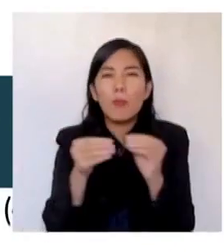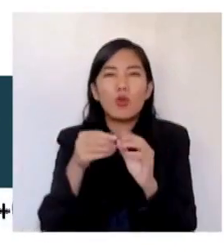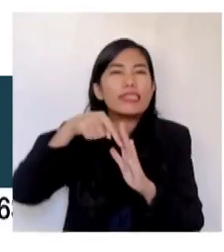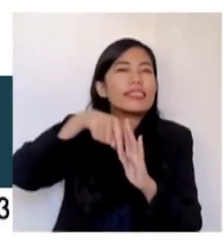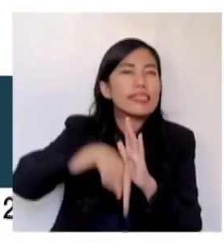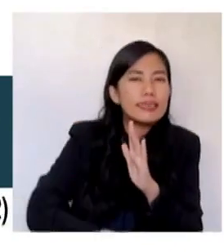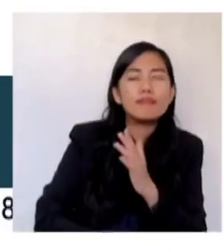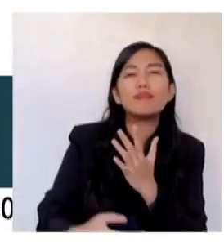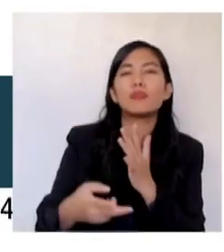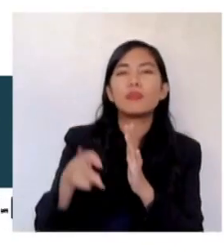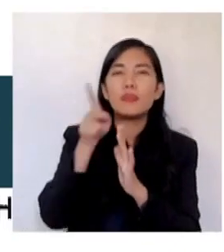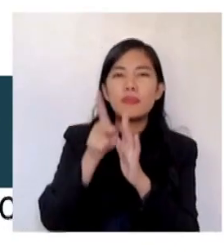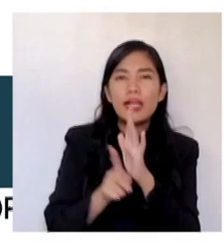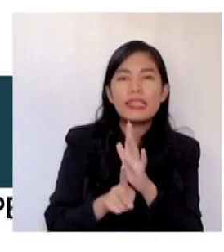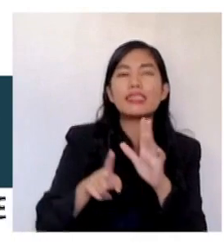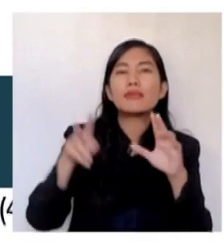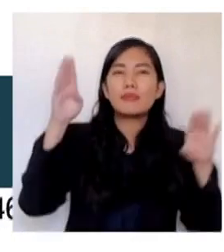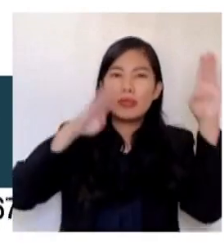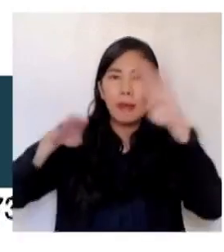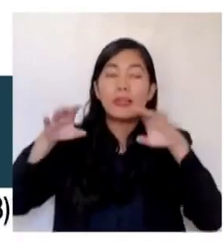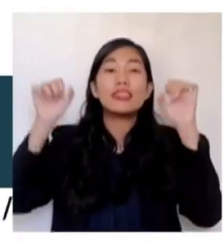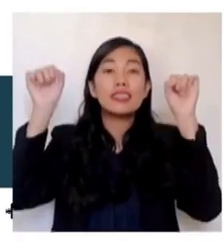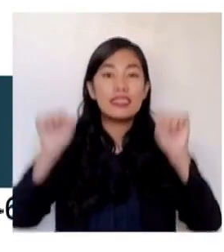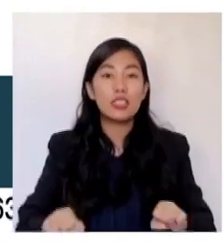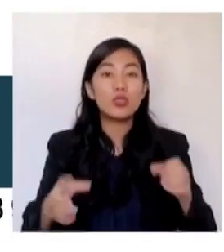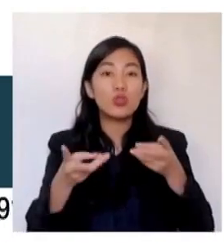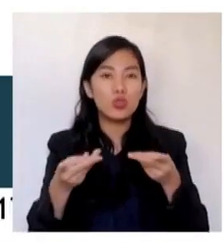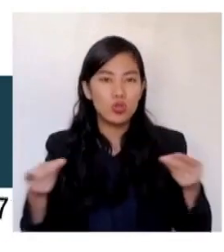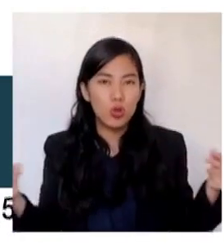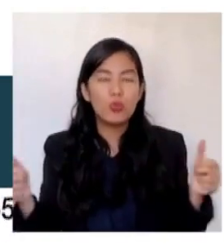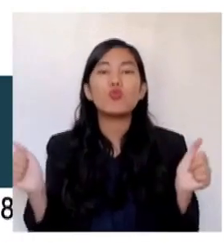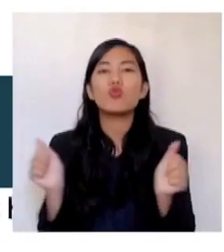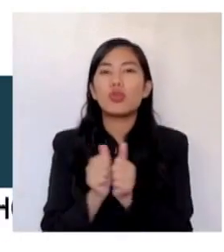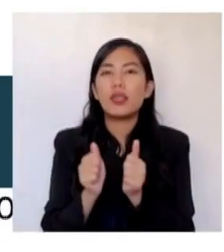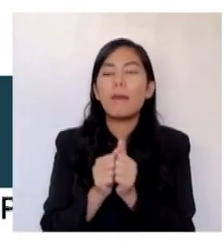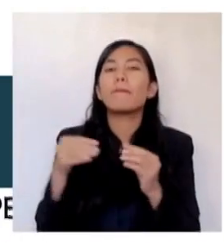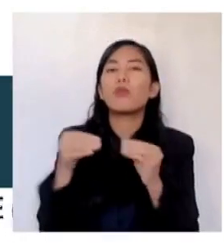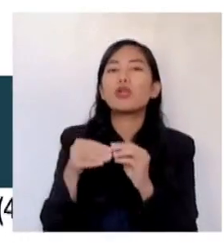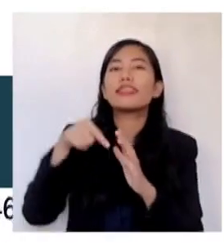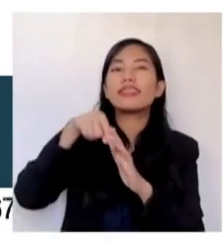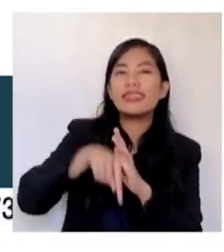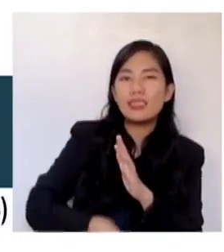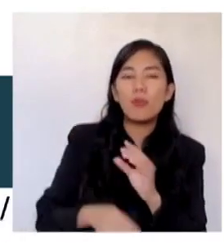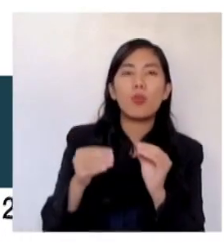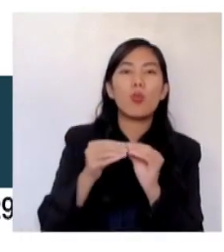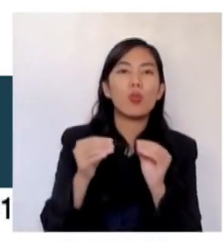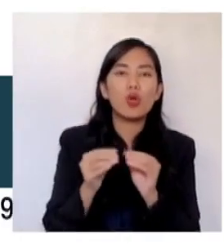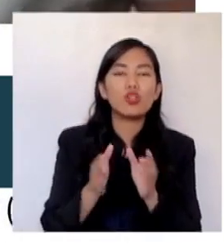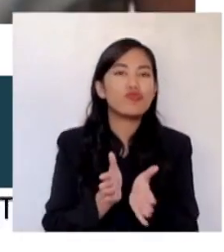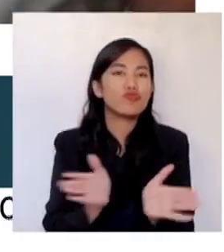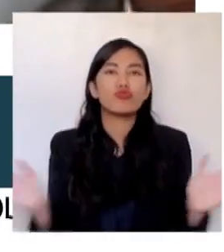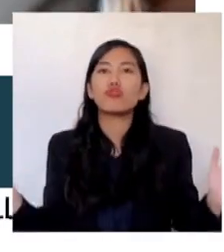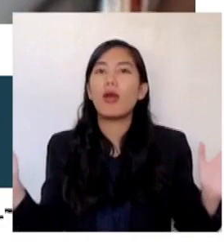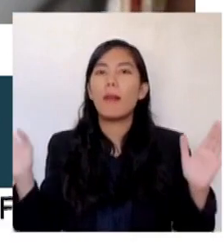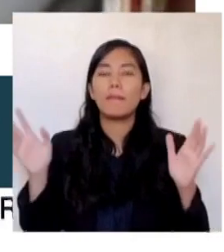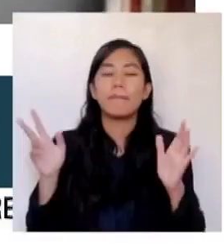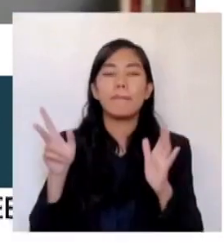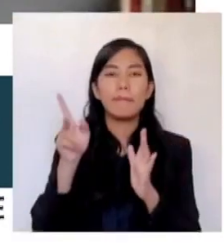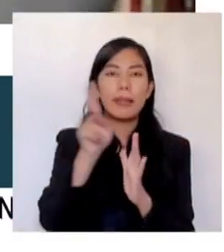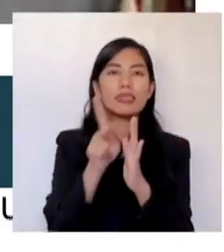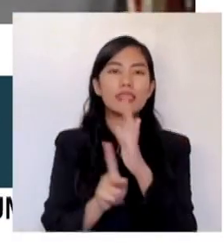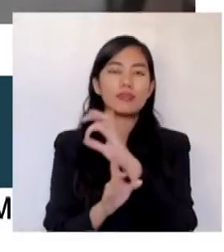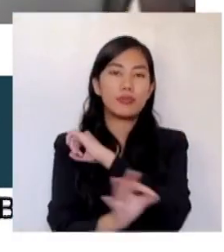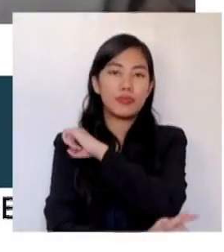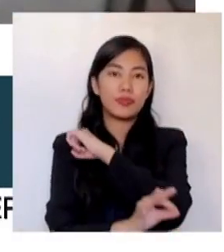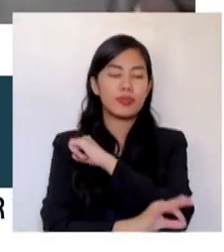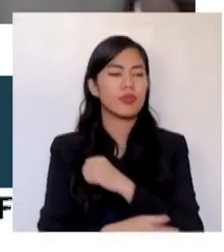policy issue that can be addressed by a broader approach to foreign policy. But wouldn't you also say, Dean Tony,